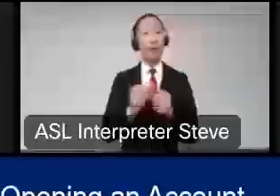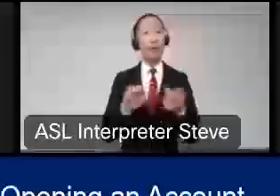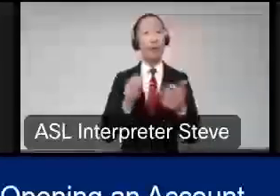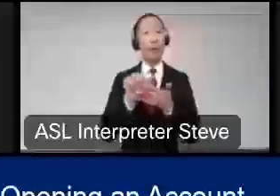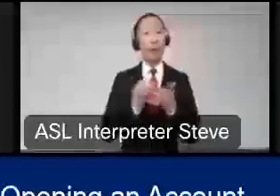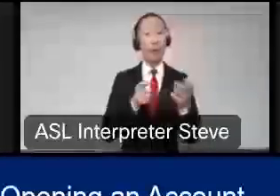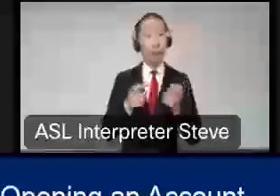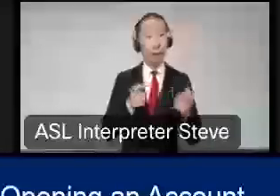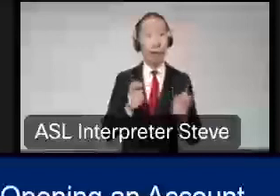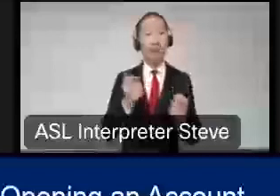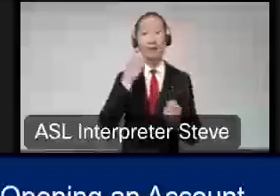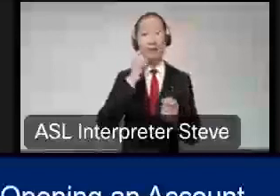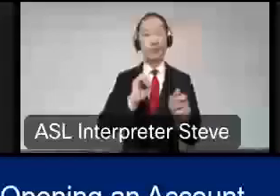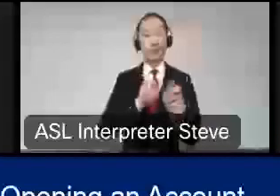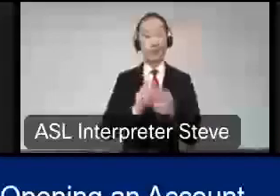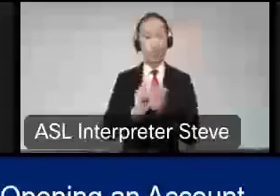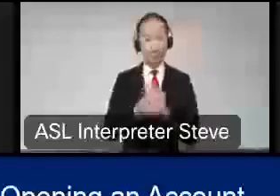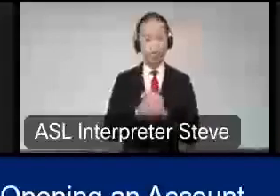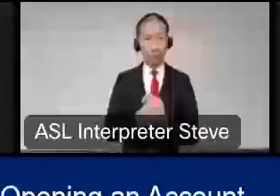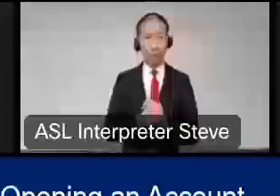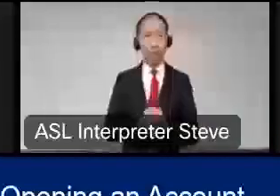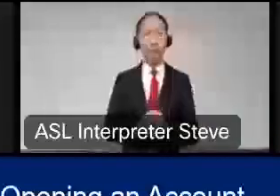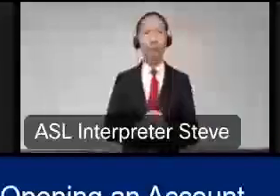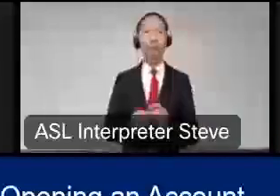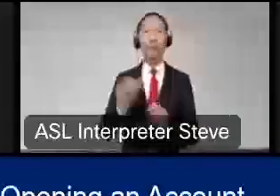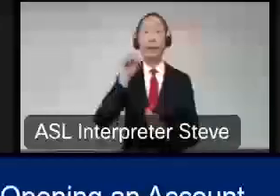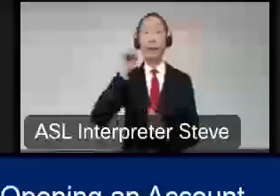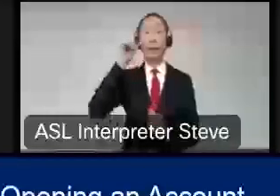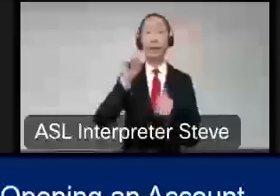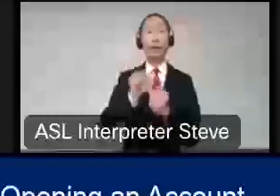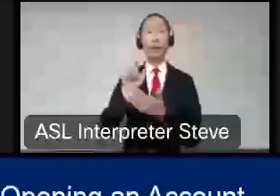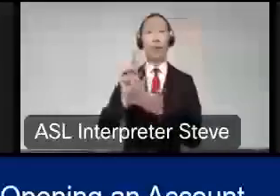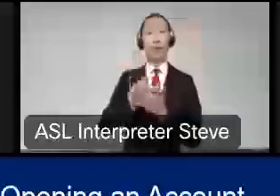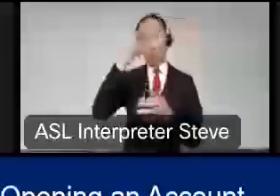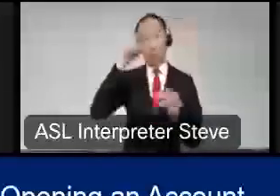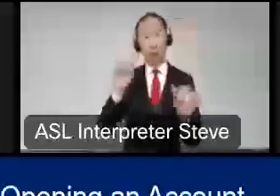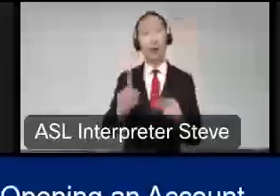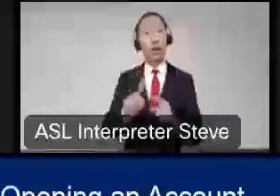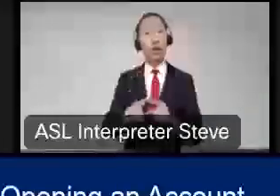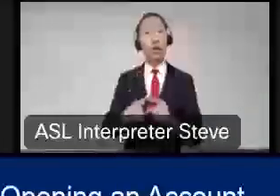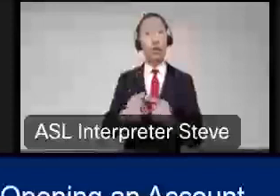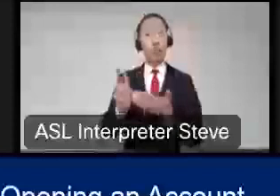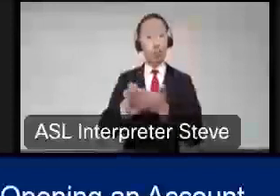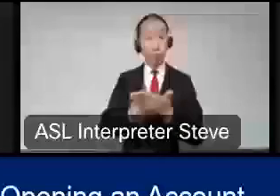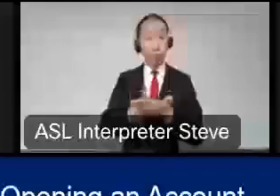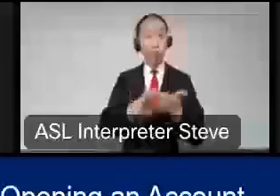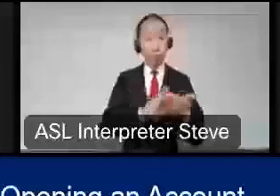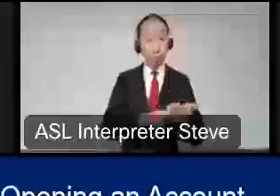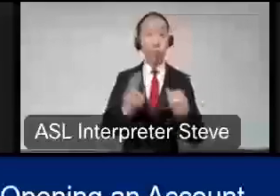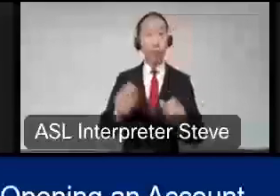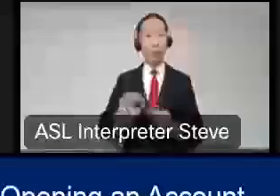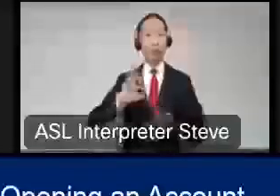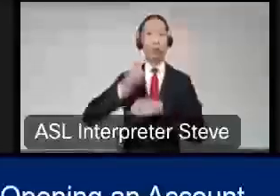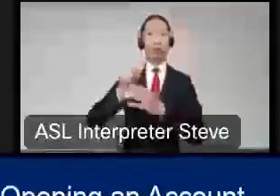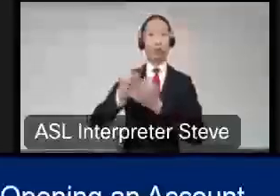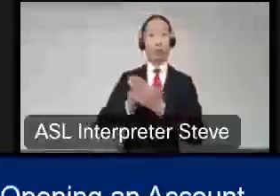and these were recently updated. So adults with legal capacity to enter into contracts may open the account for